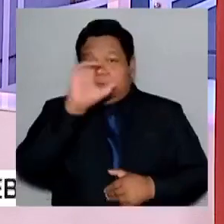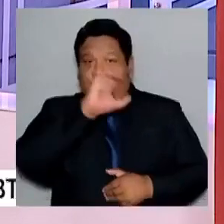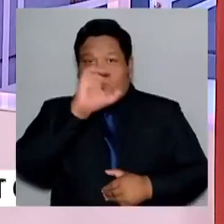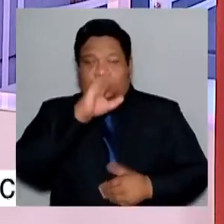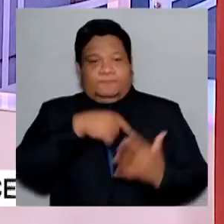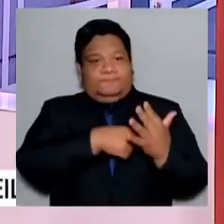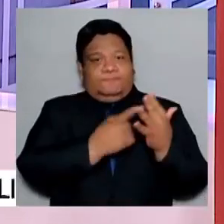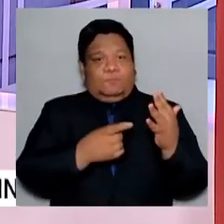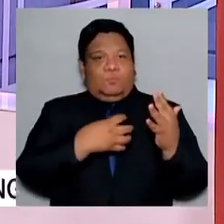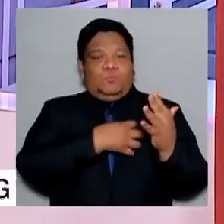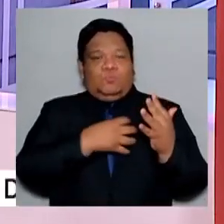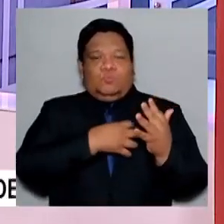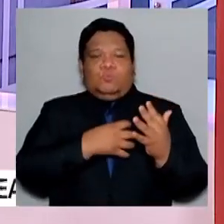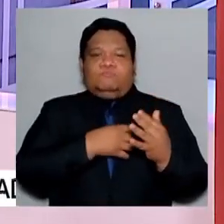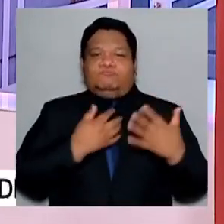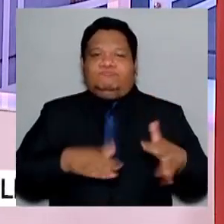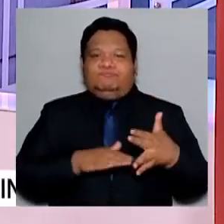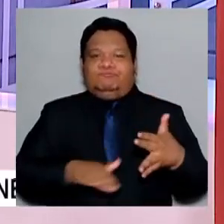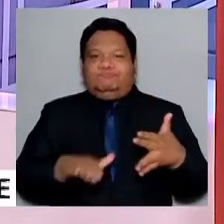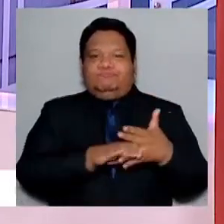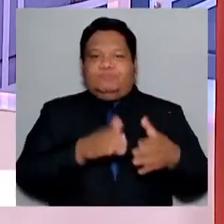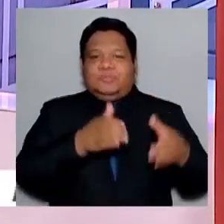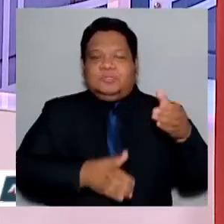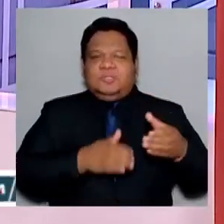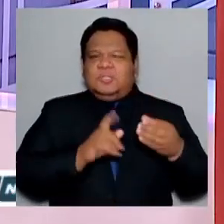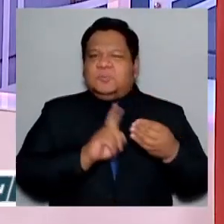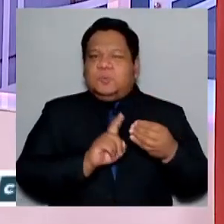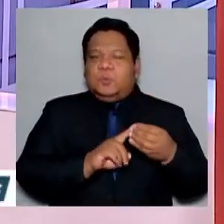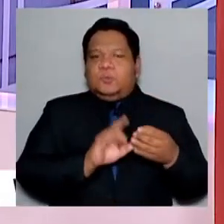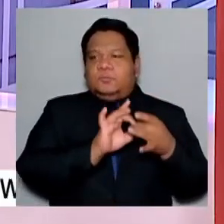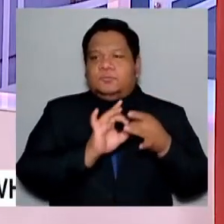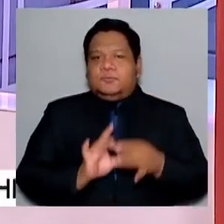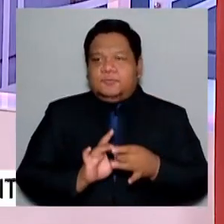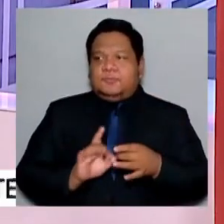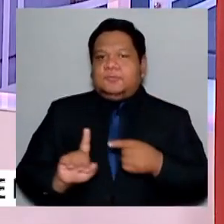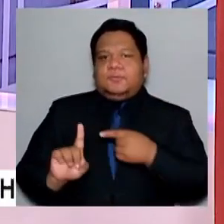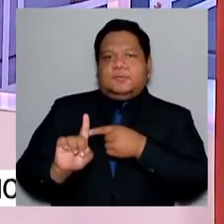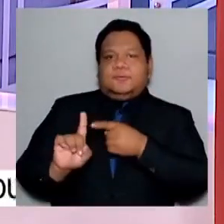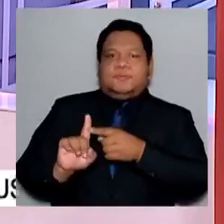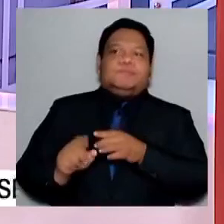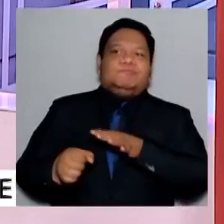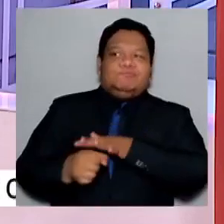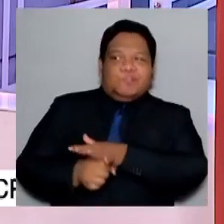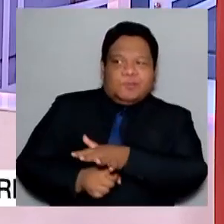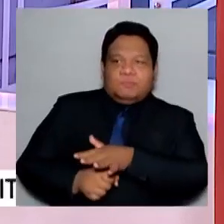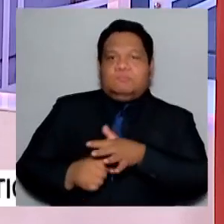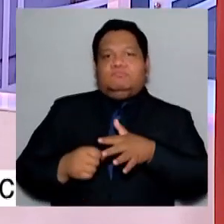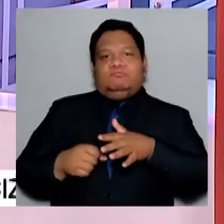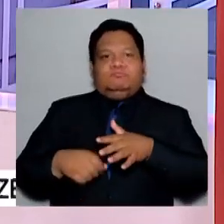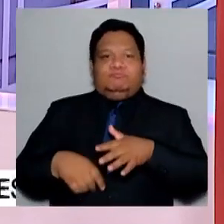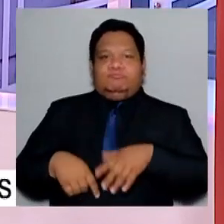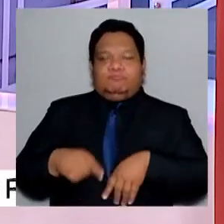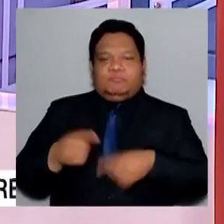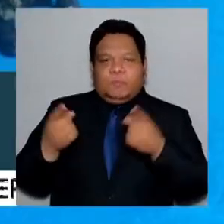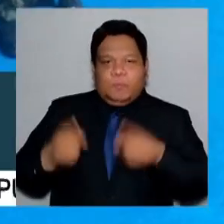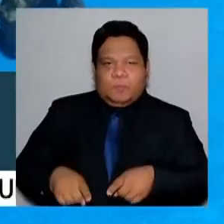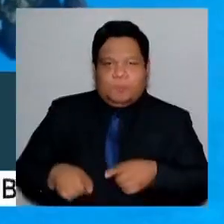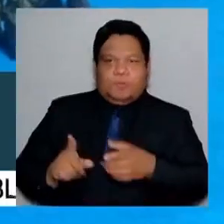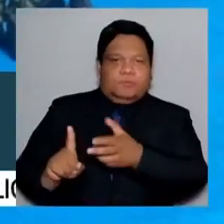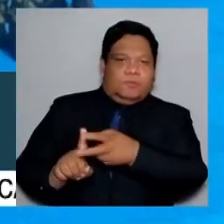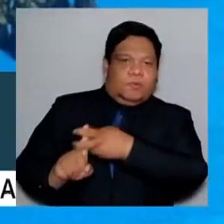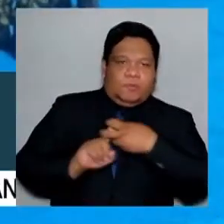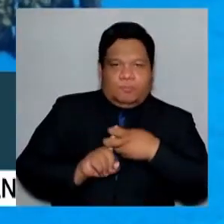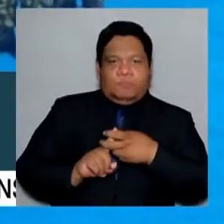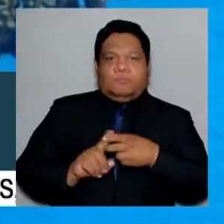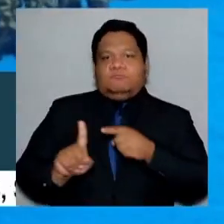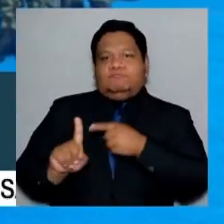alleged kidnapping and rape of a drug suspect. Annie Perez joins us with details. Annie, go ahead. Yes, Stanley, the